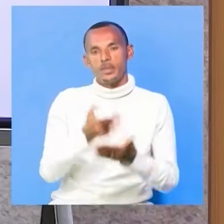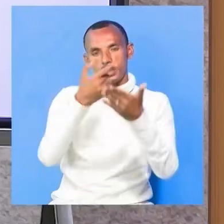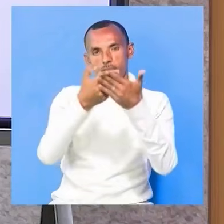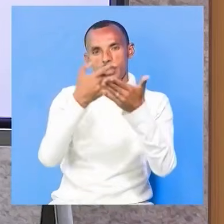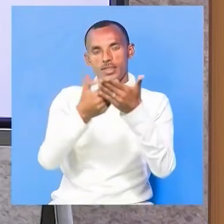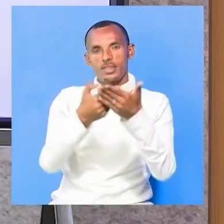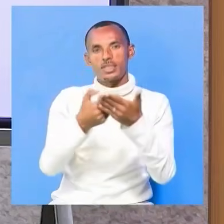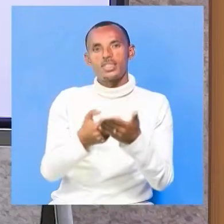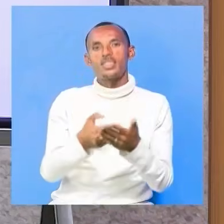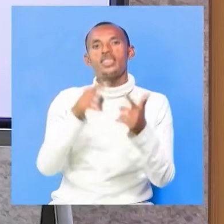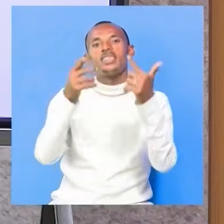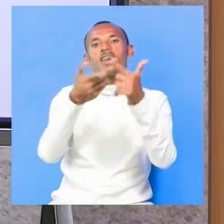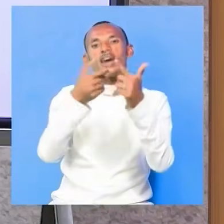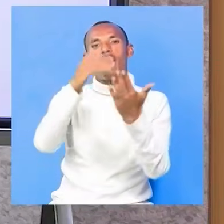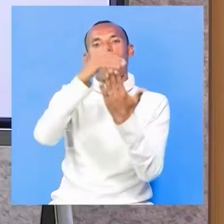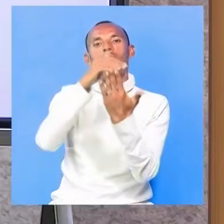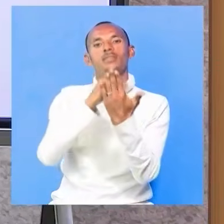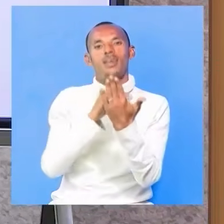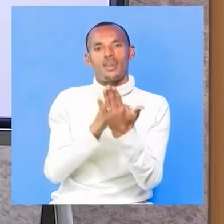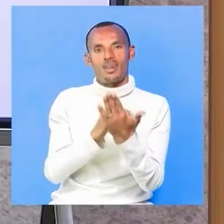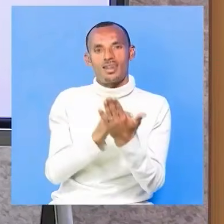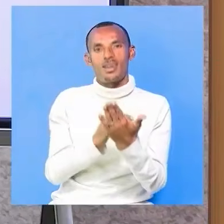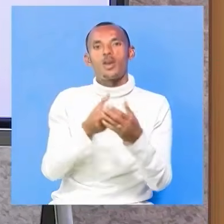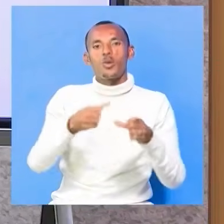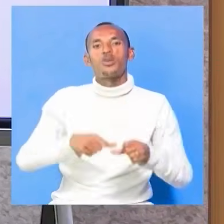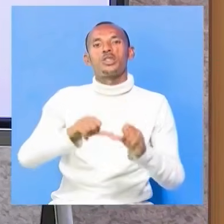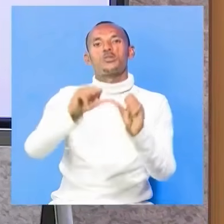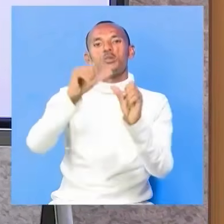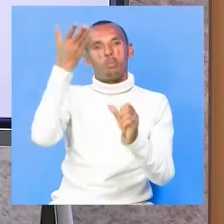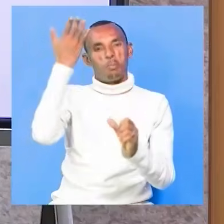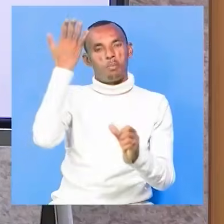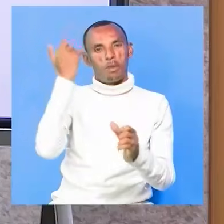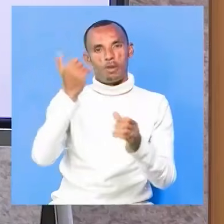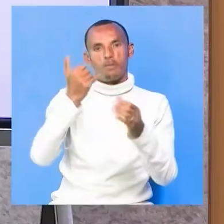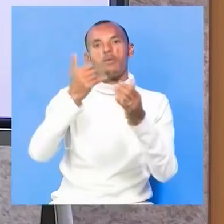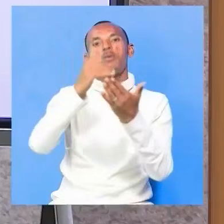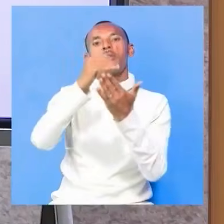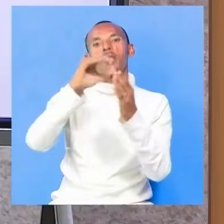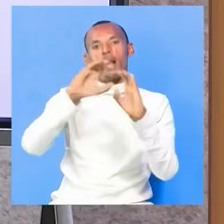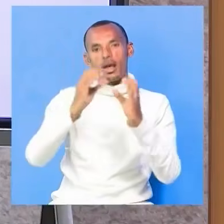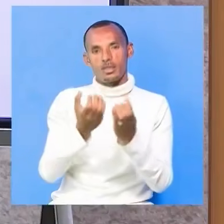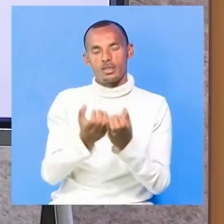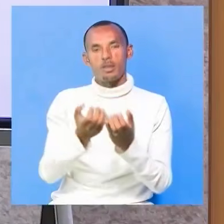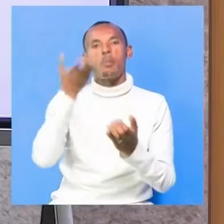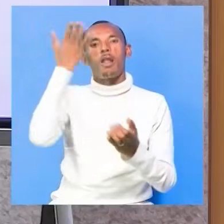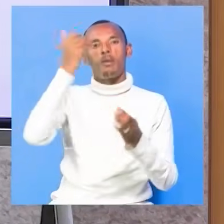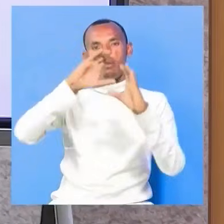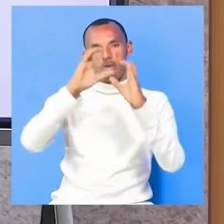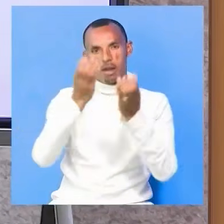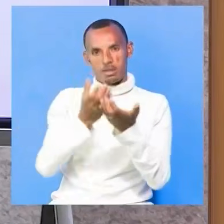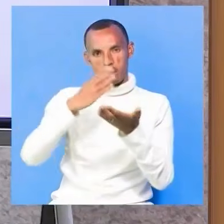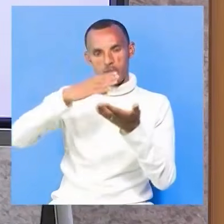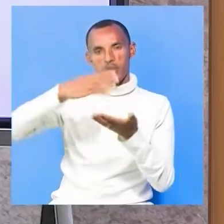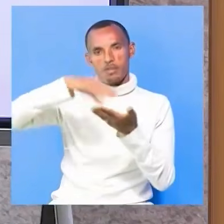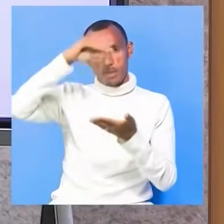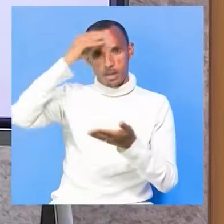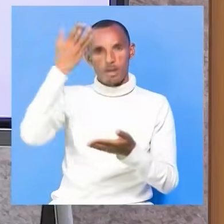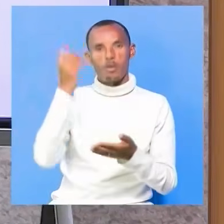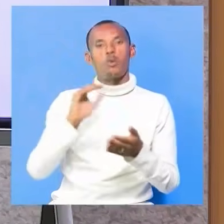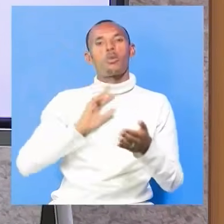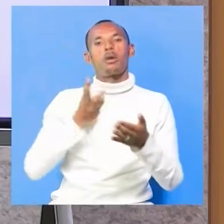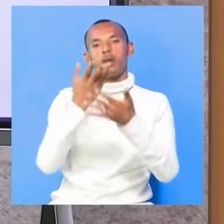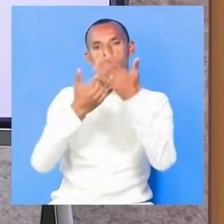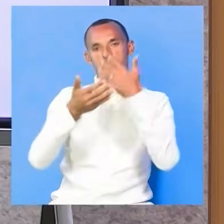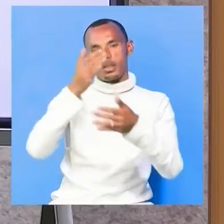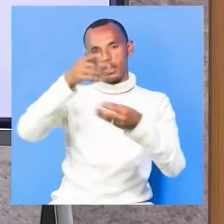so this is a second lesson, which is a continuation of the previous lesson. In our previous lesson, we